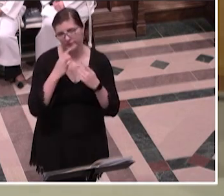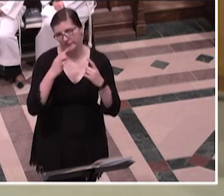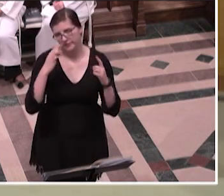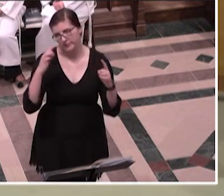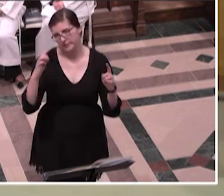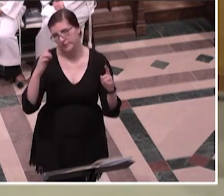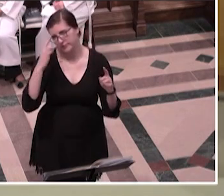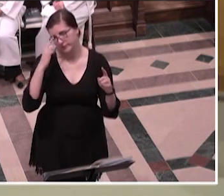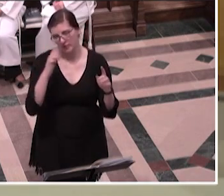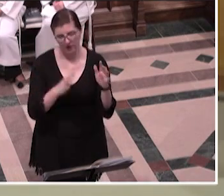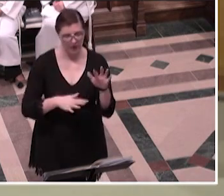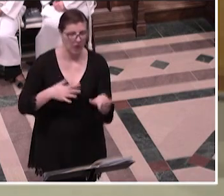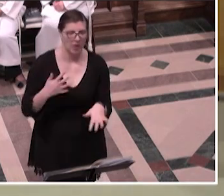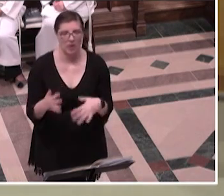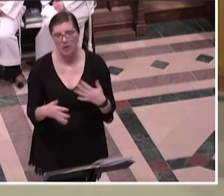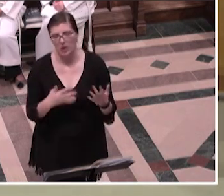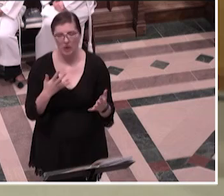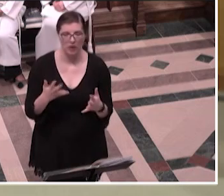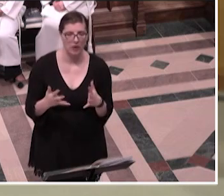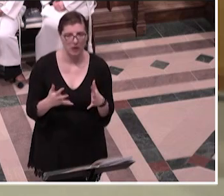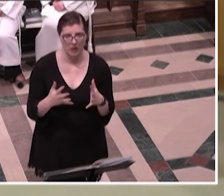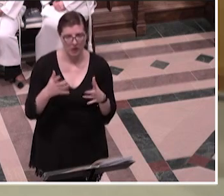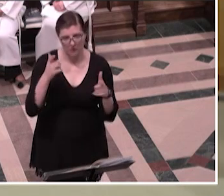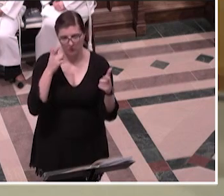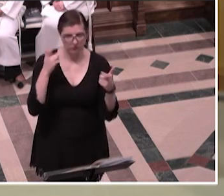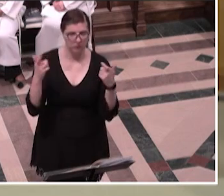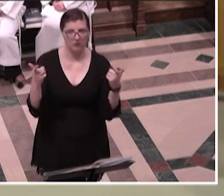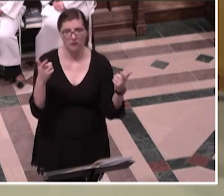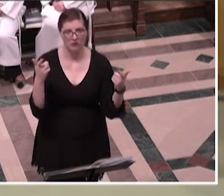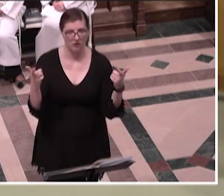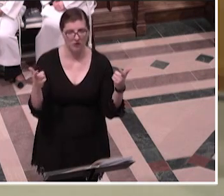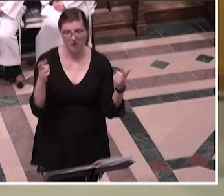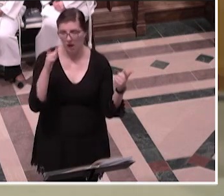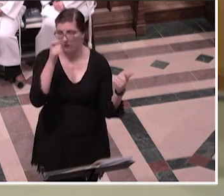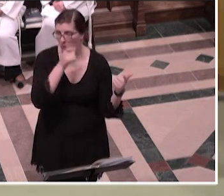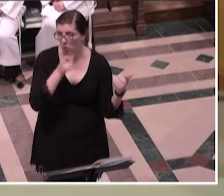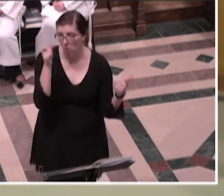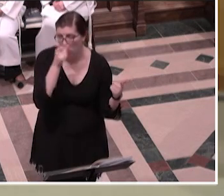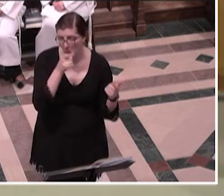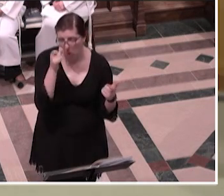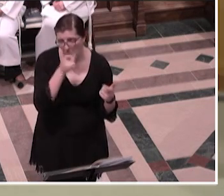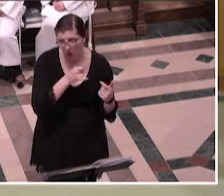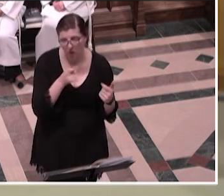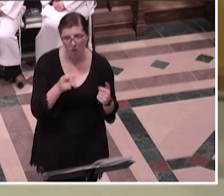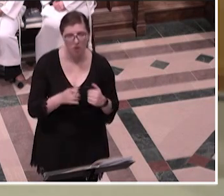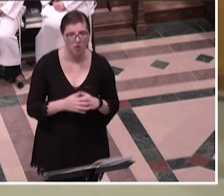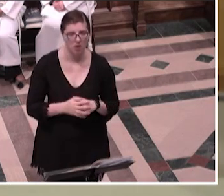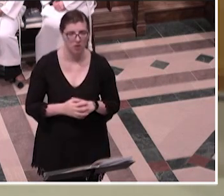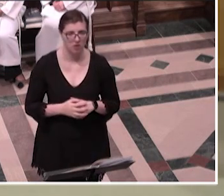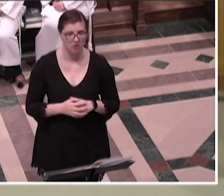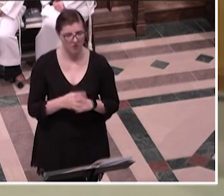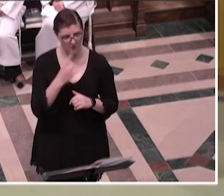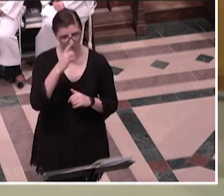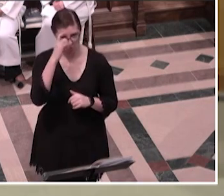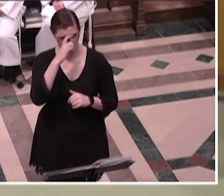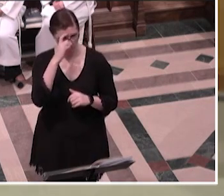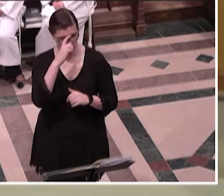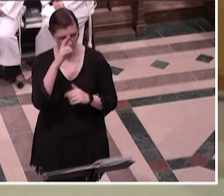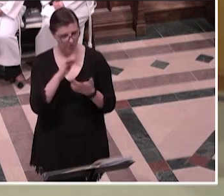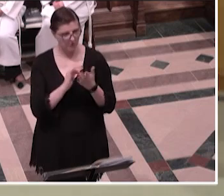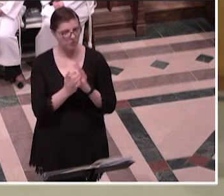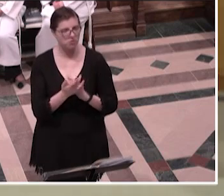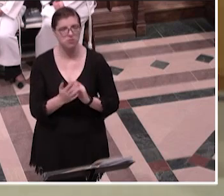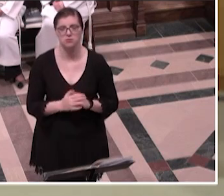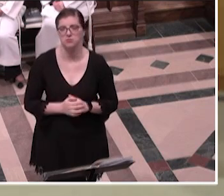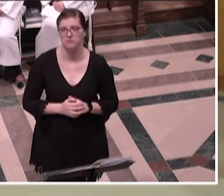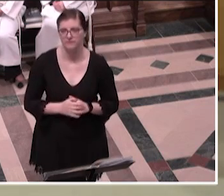a bumbling, pompous Pharisee, a foolish foil for the wisdom of Jesus. They